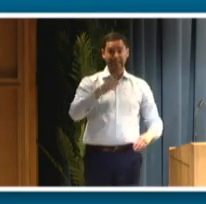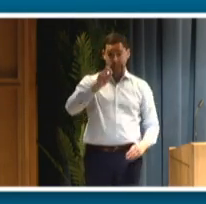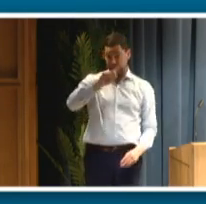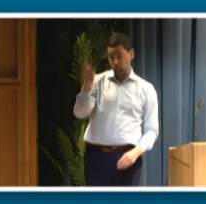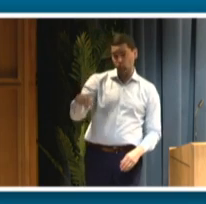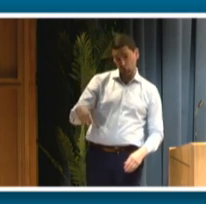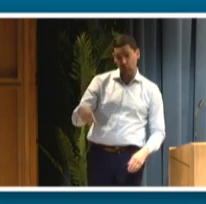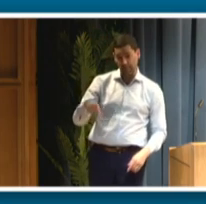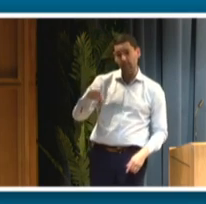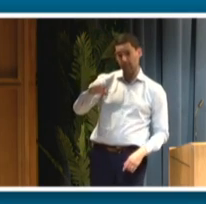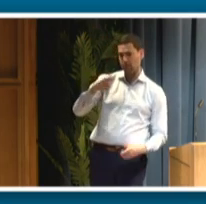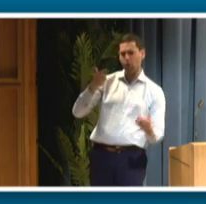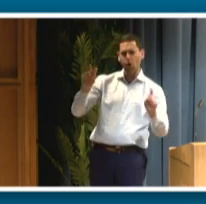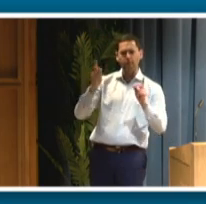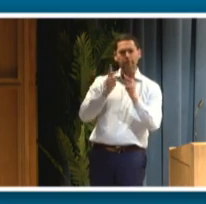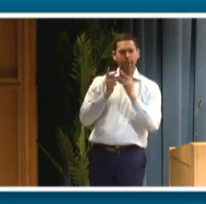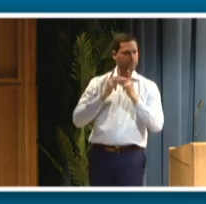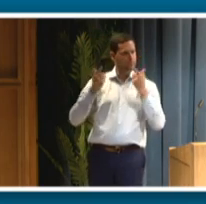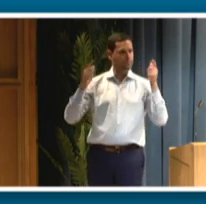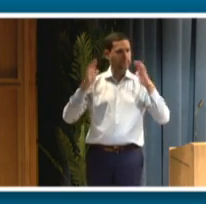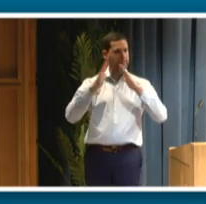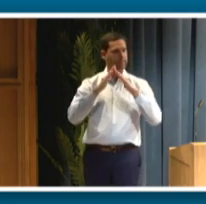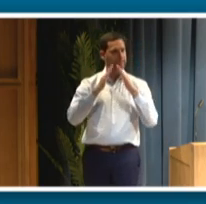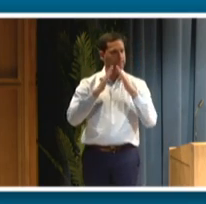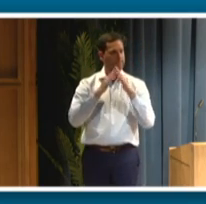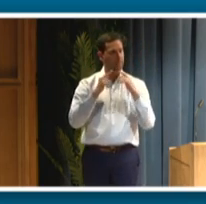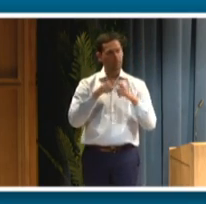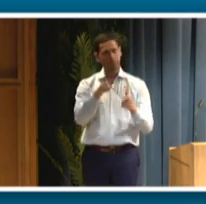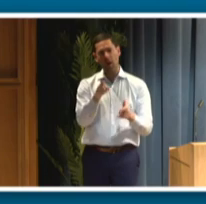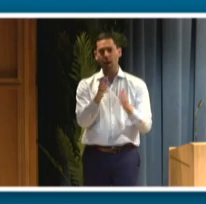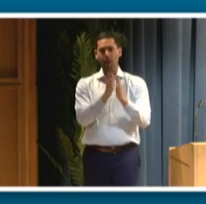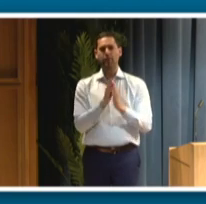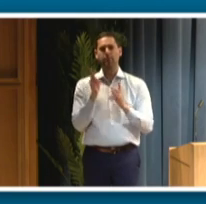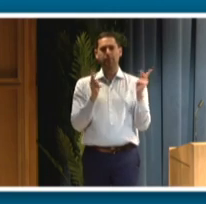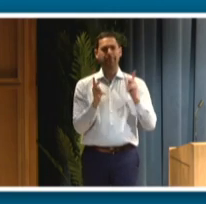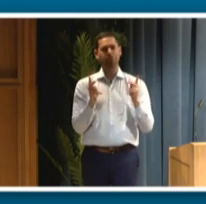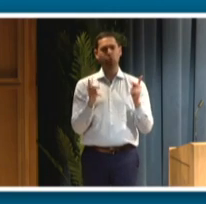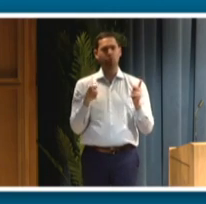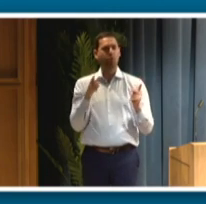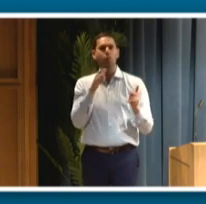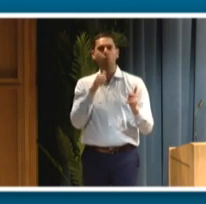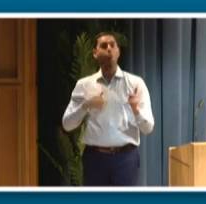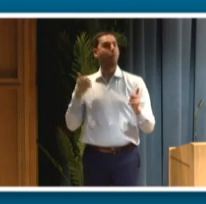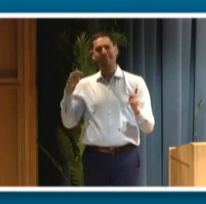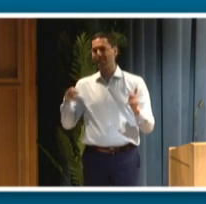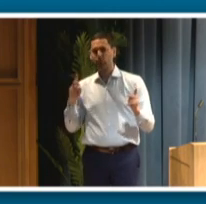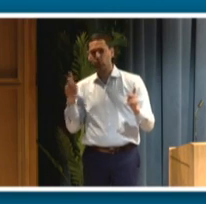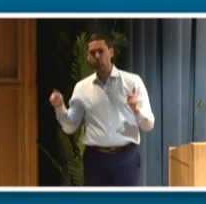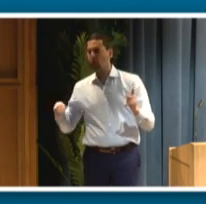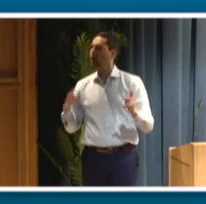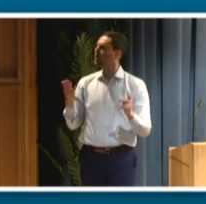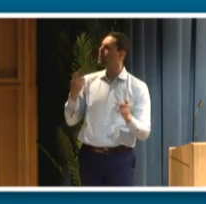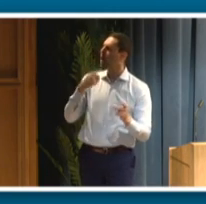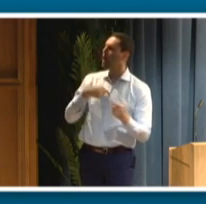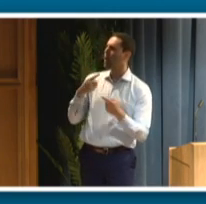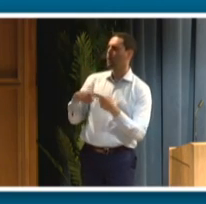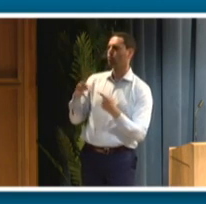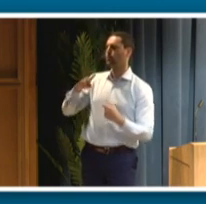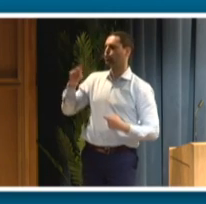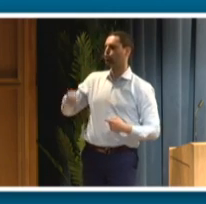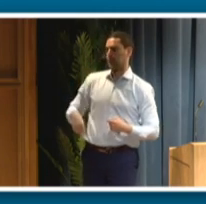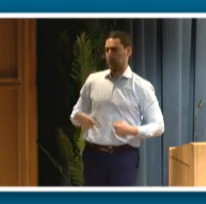these places that is a major city. But if you ask people who don't live in Detroit about Detroit, they'll be like, oh,